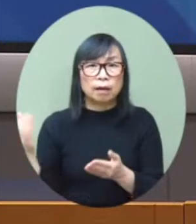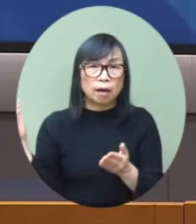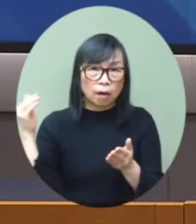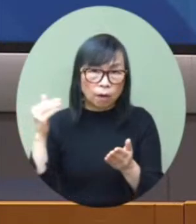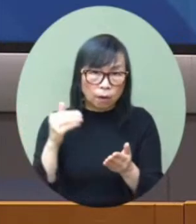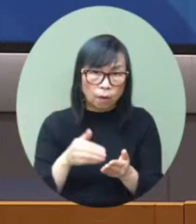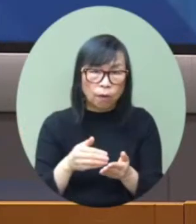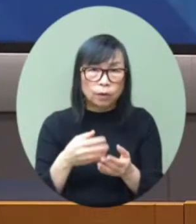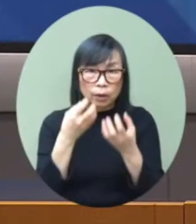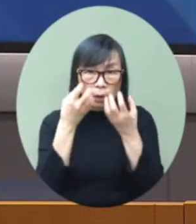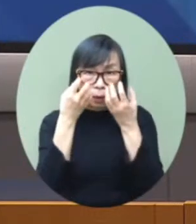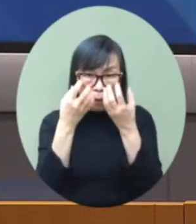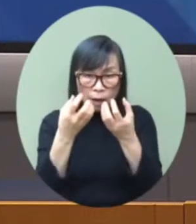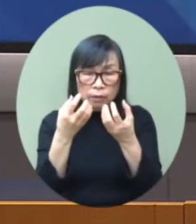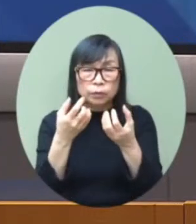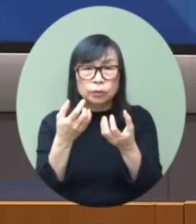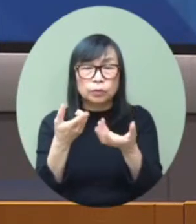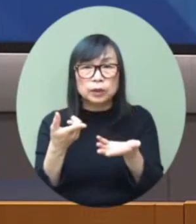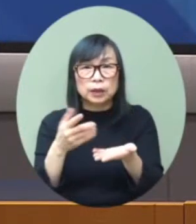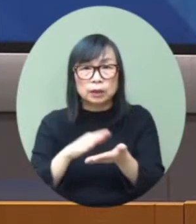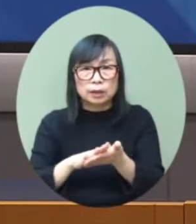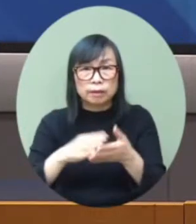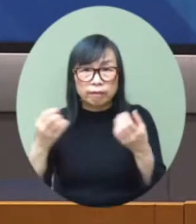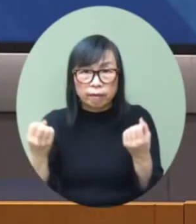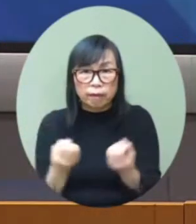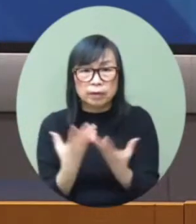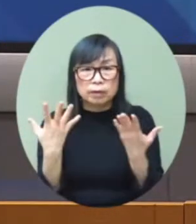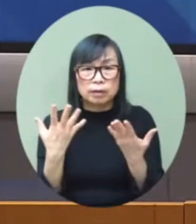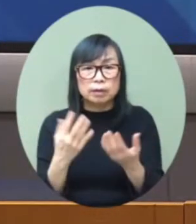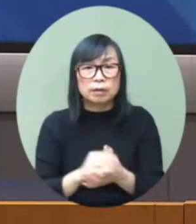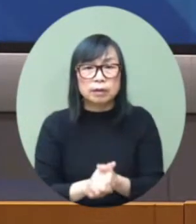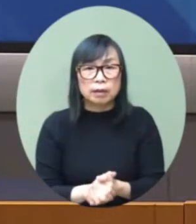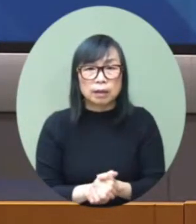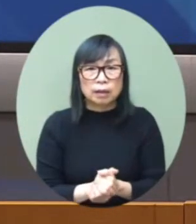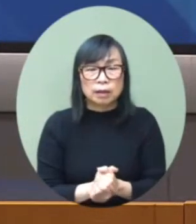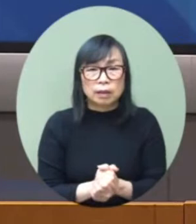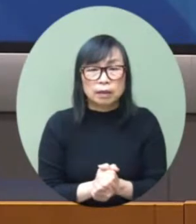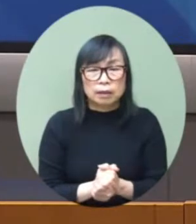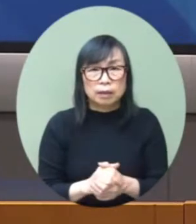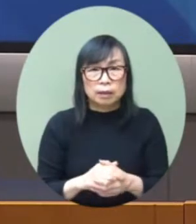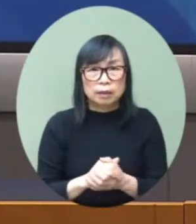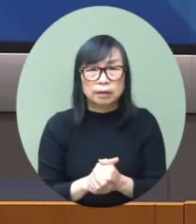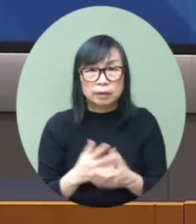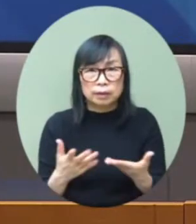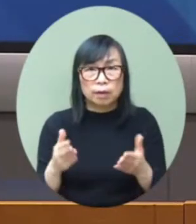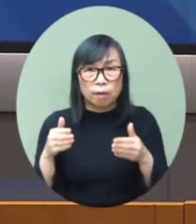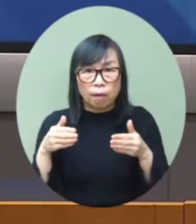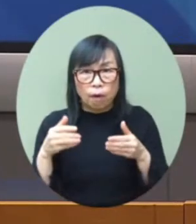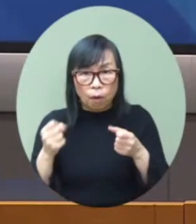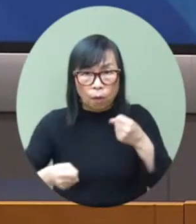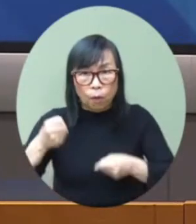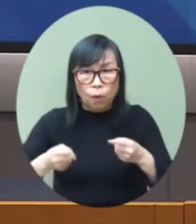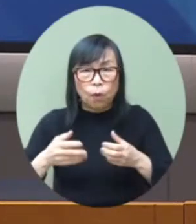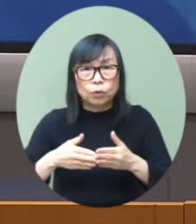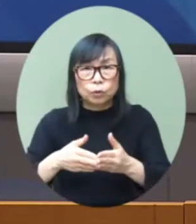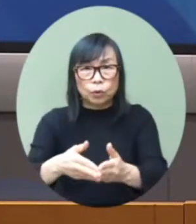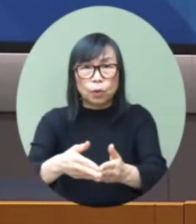of transportation of coffins. We'll closely monitor the situation.